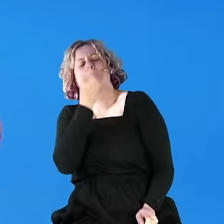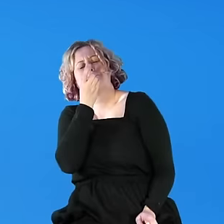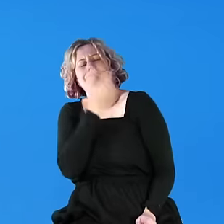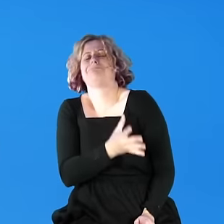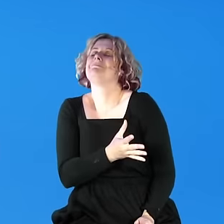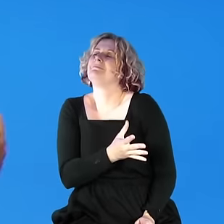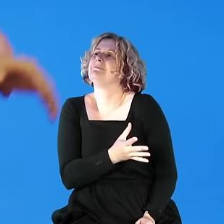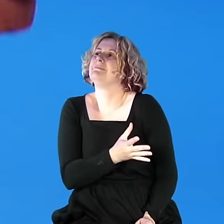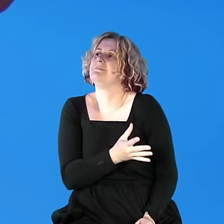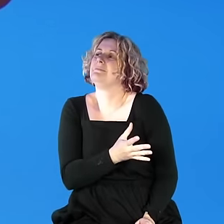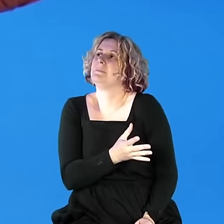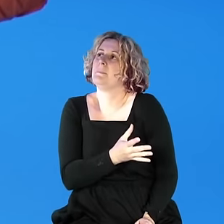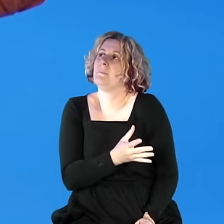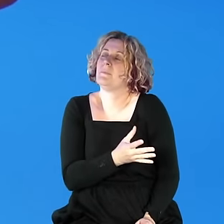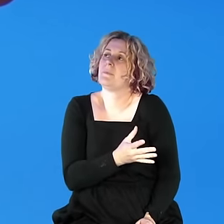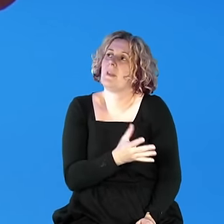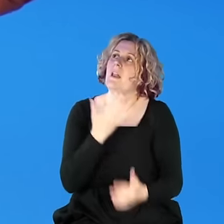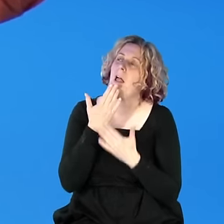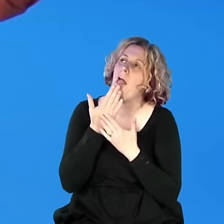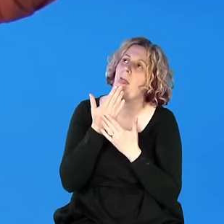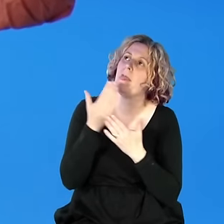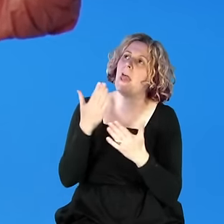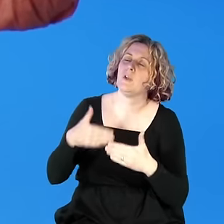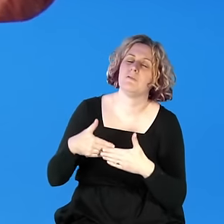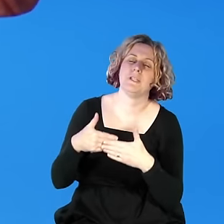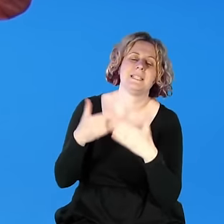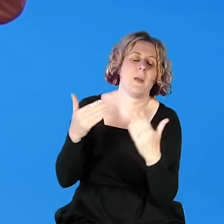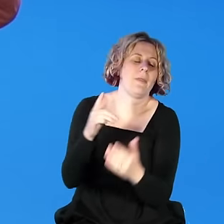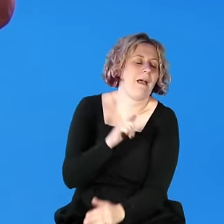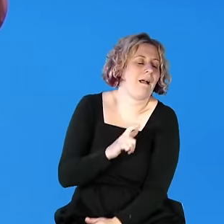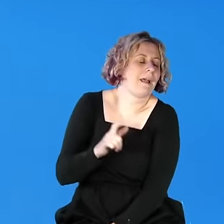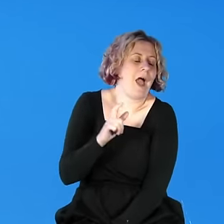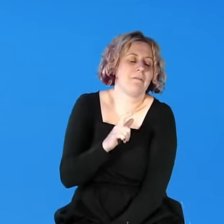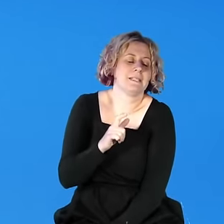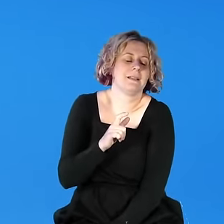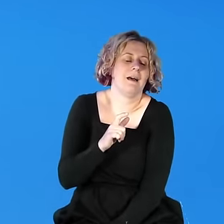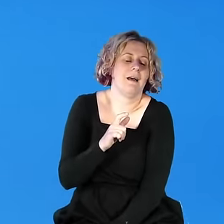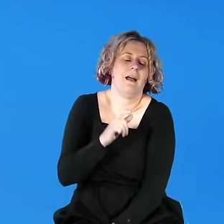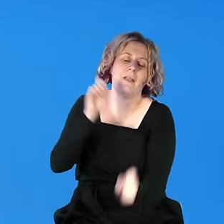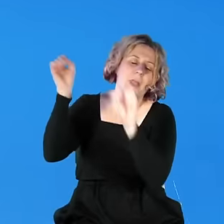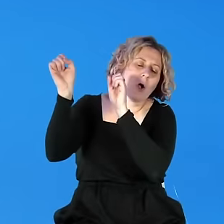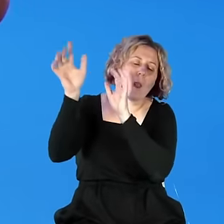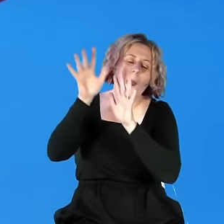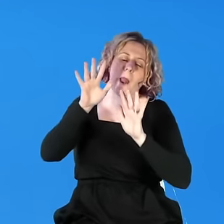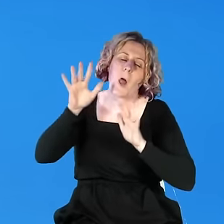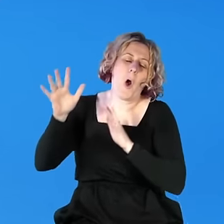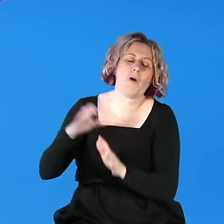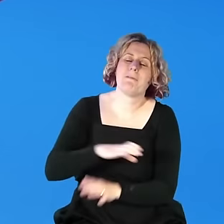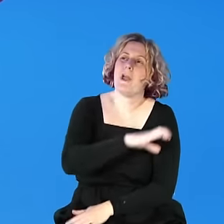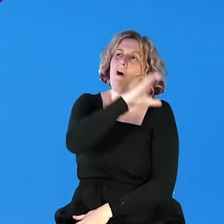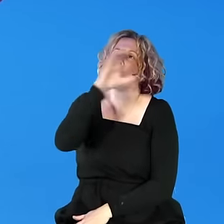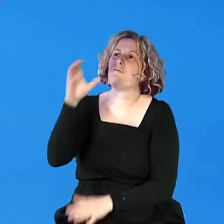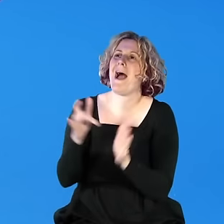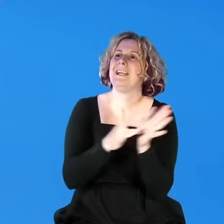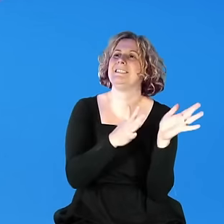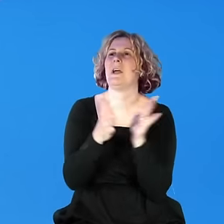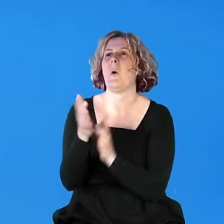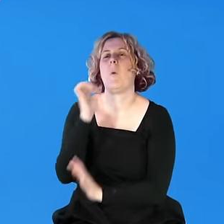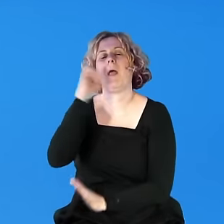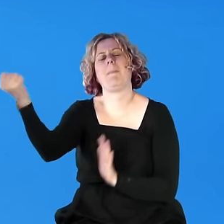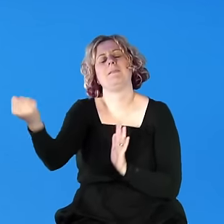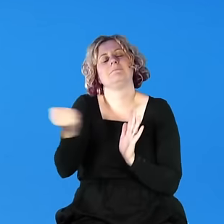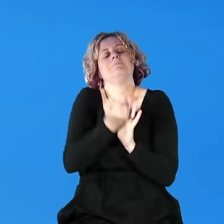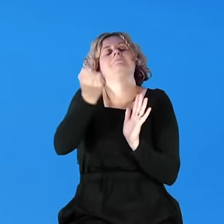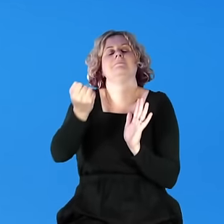And thank you for the day when the character and glory of Christ will be stamped all over our lives. Thank you for him,